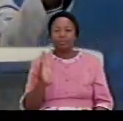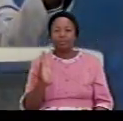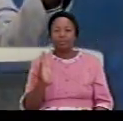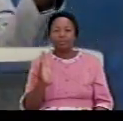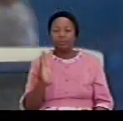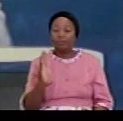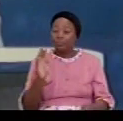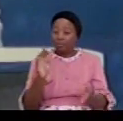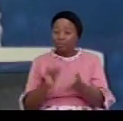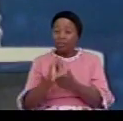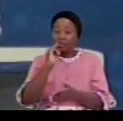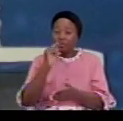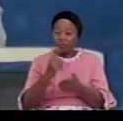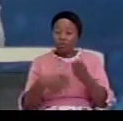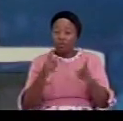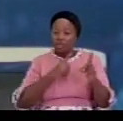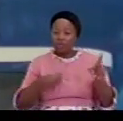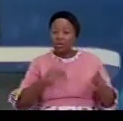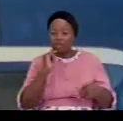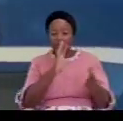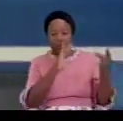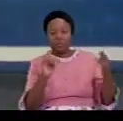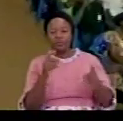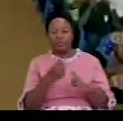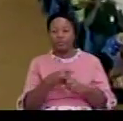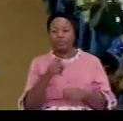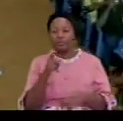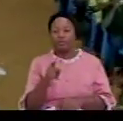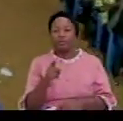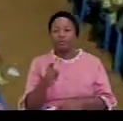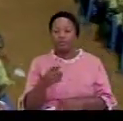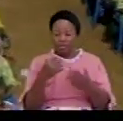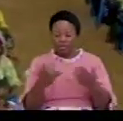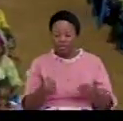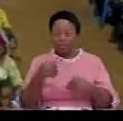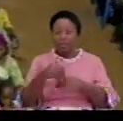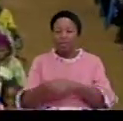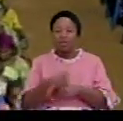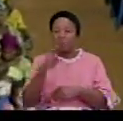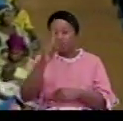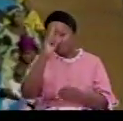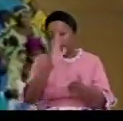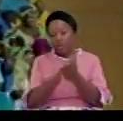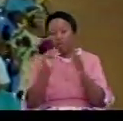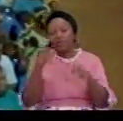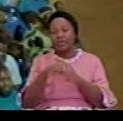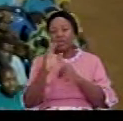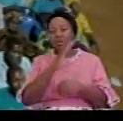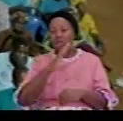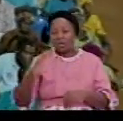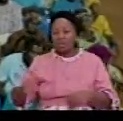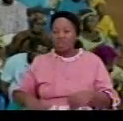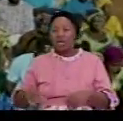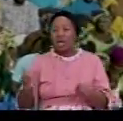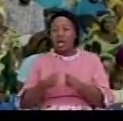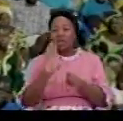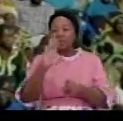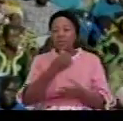That's what the Lord is expecting. Tonight, you believe in Christ as your